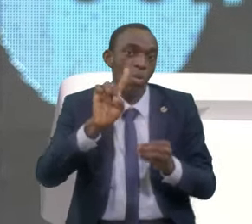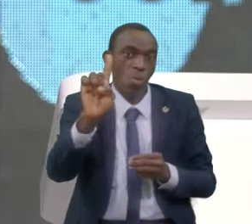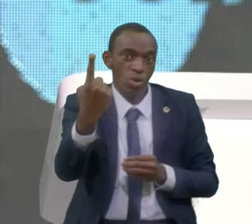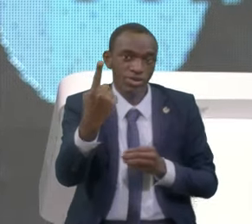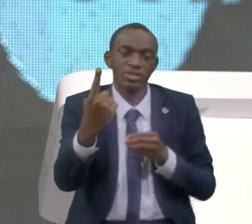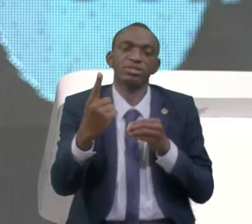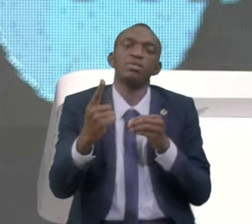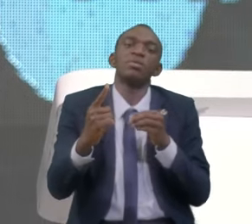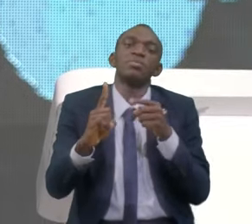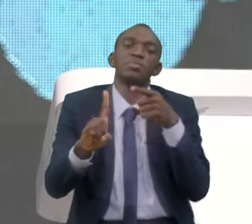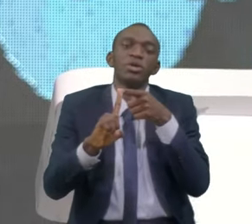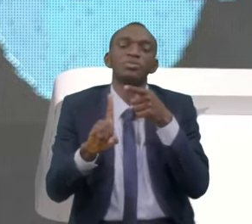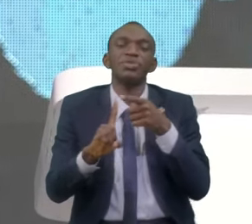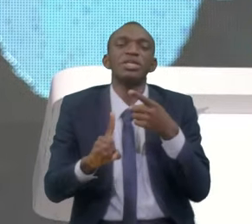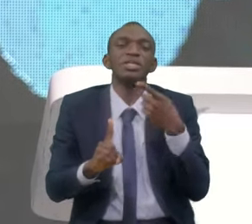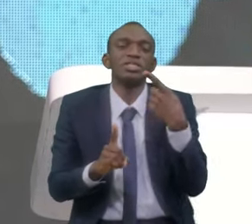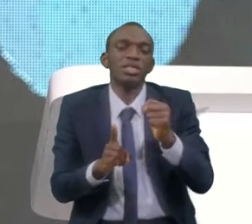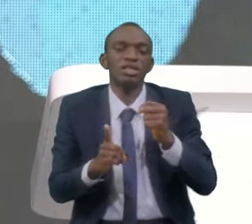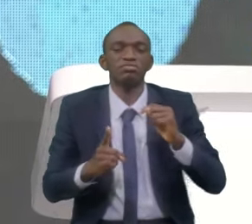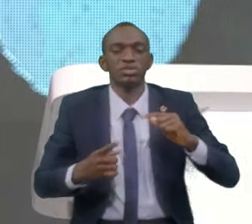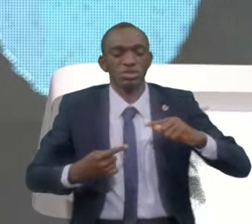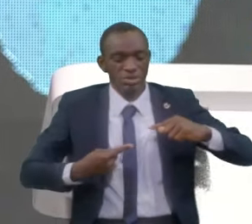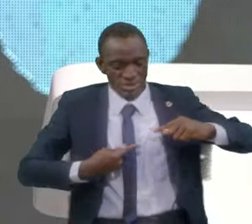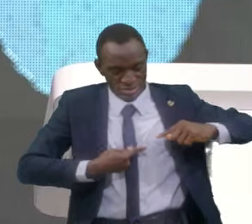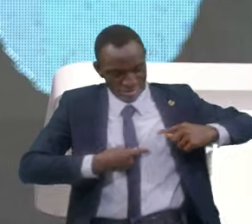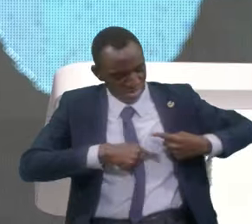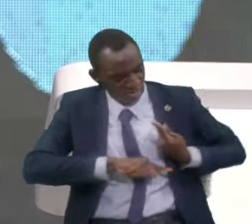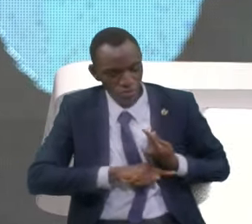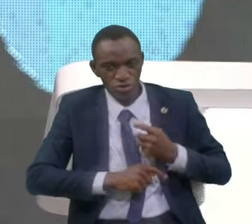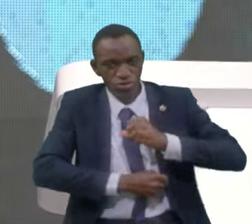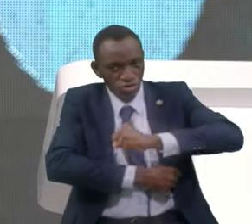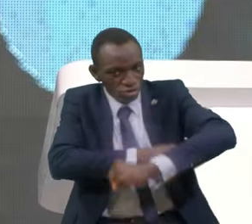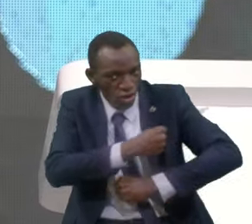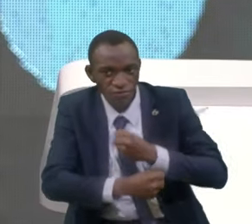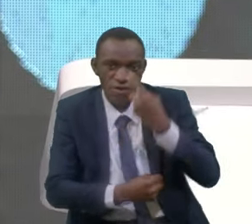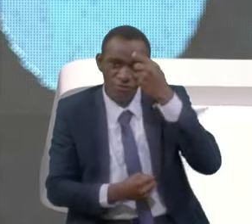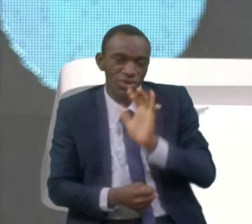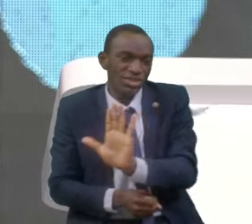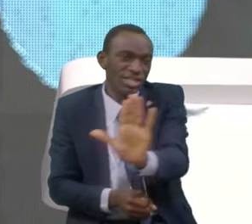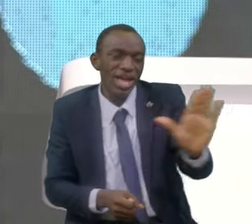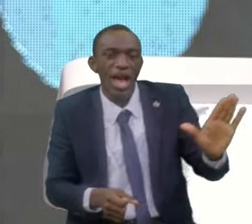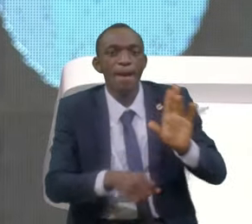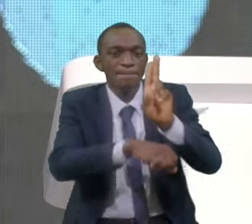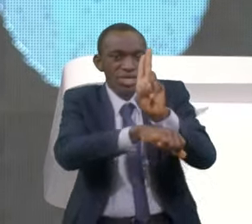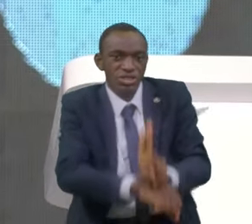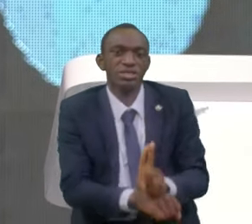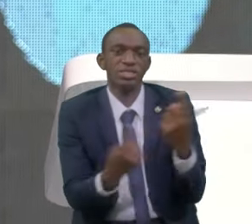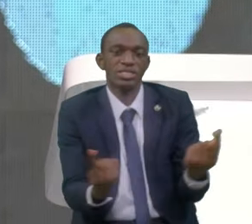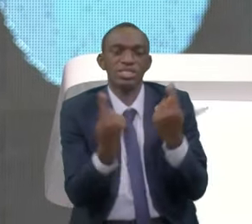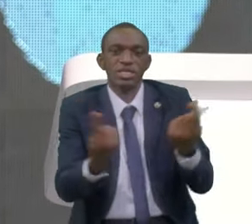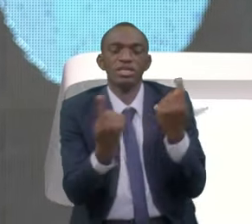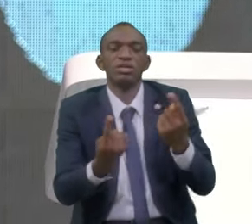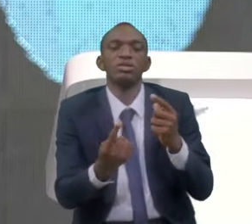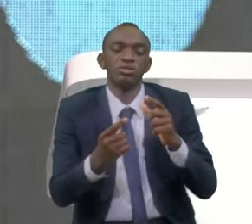suffering for their besetting sin. Number two, the great sacrifice